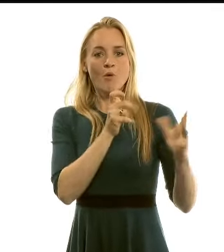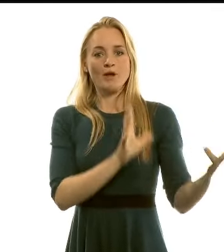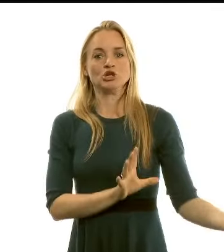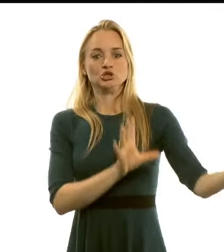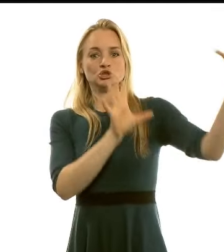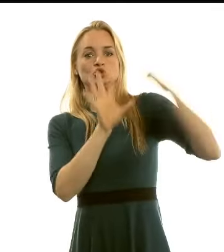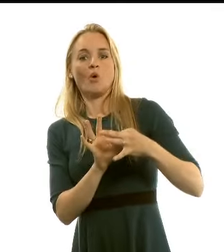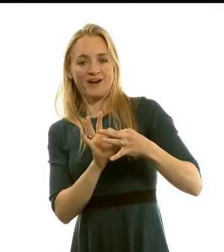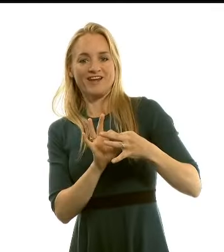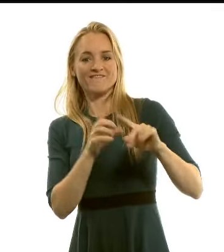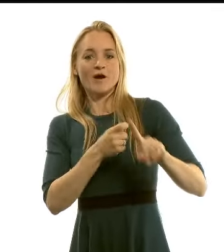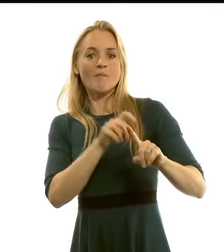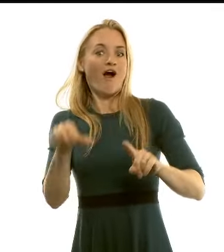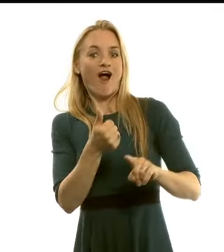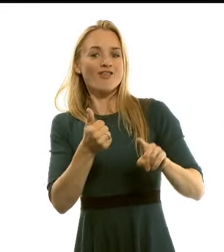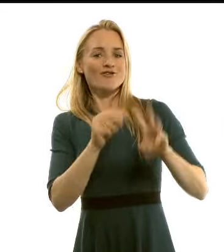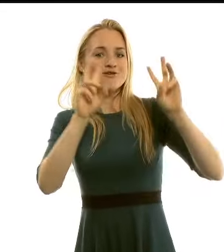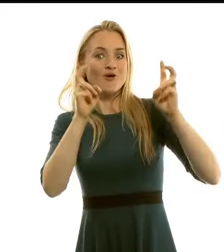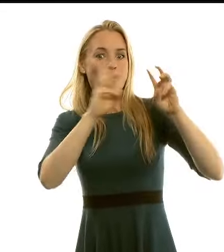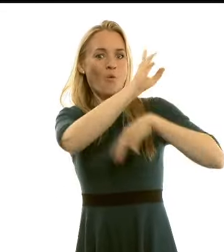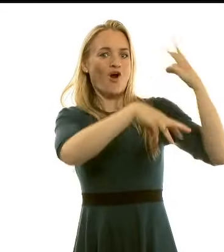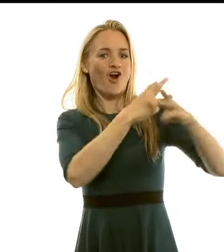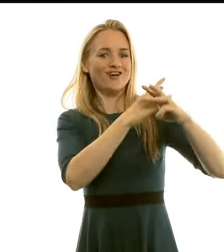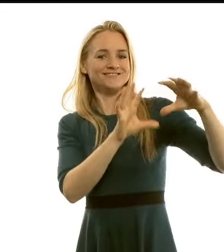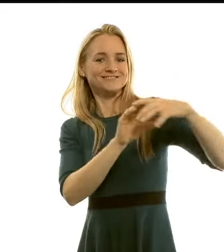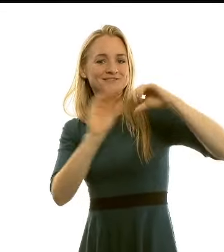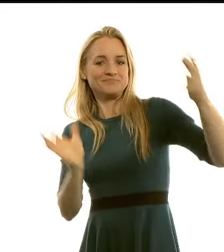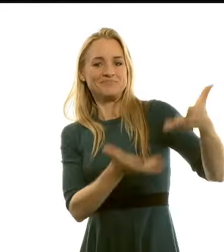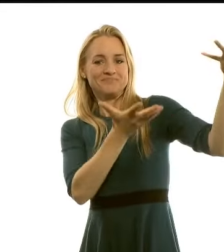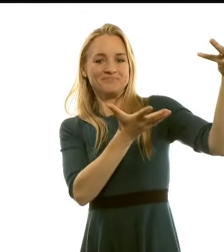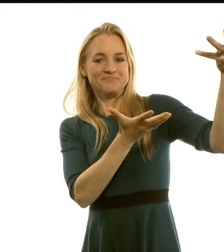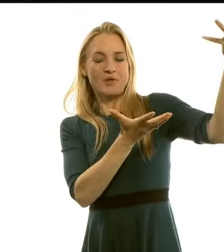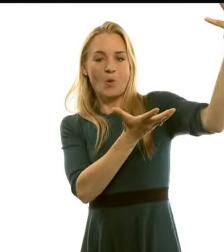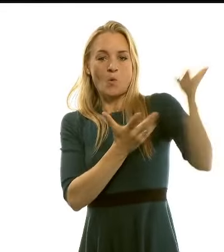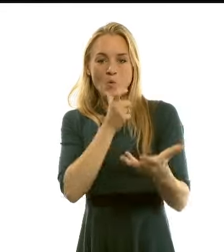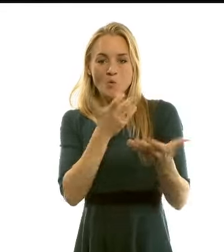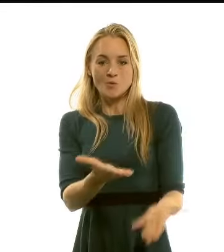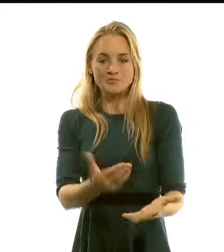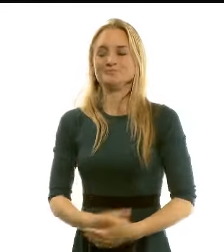too baffling to even properly contemplate comes Ted.